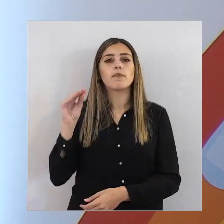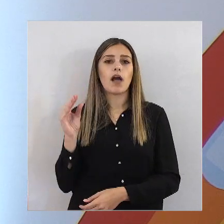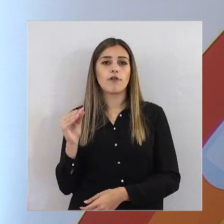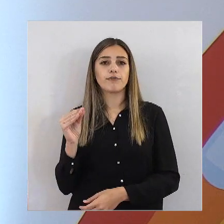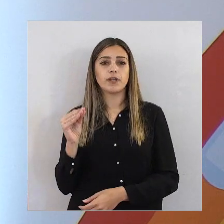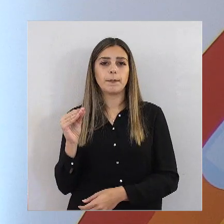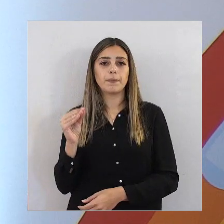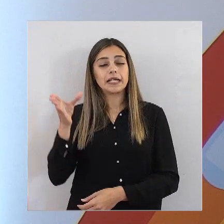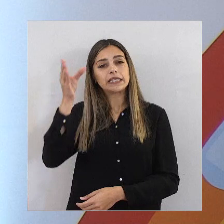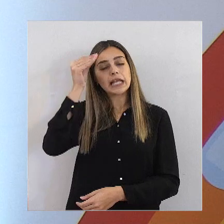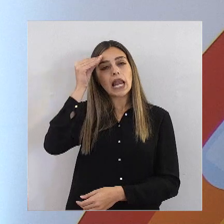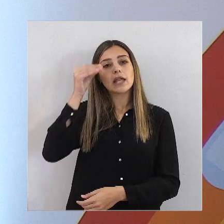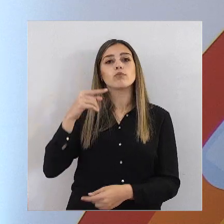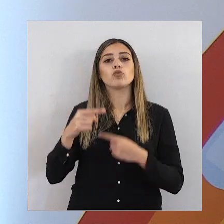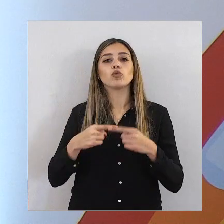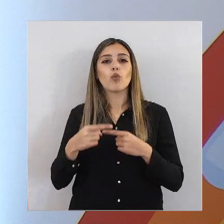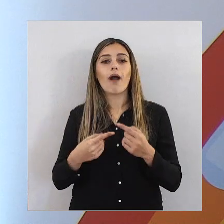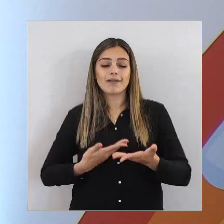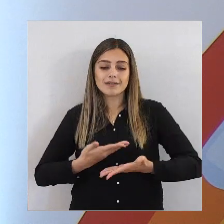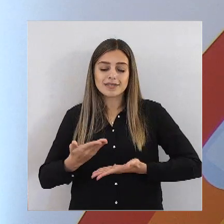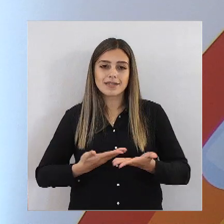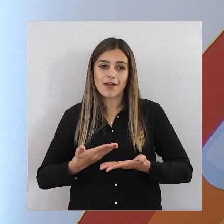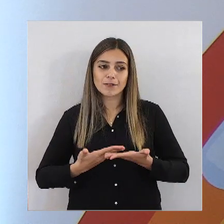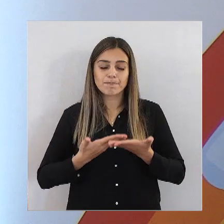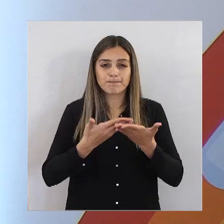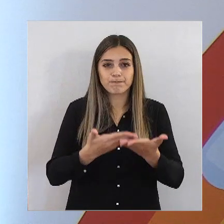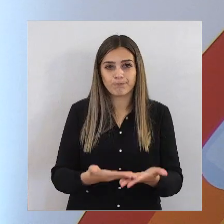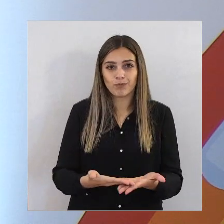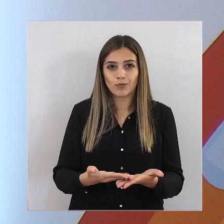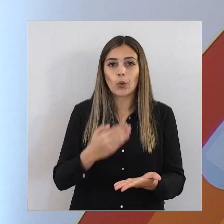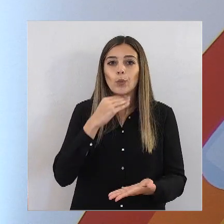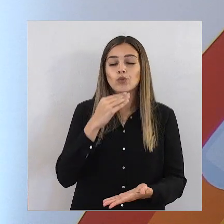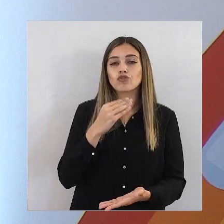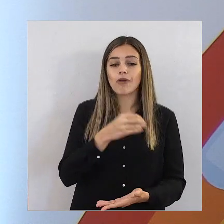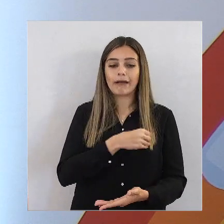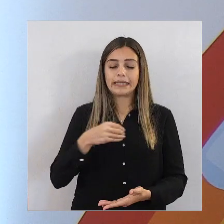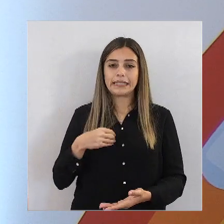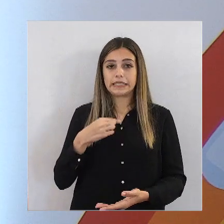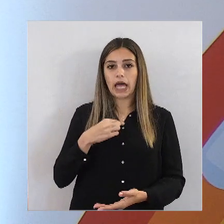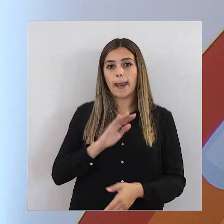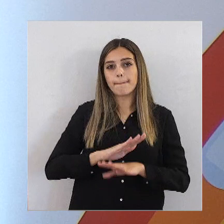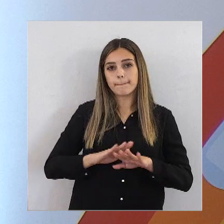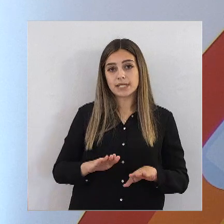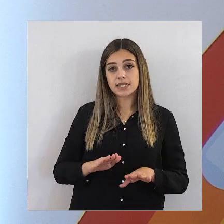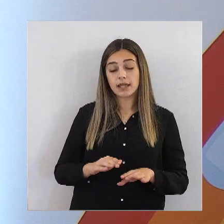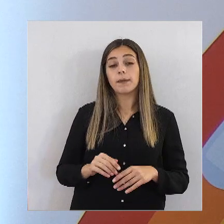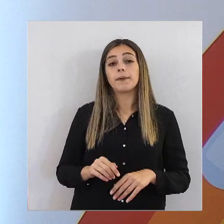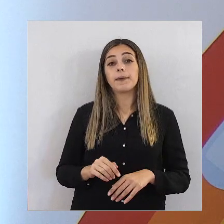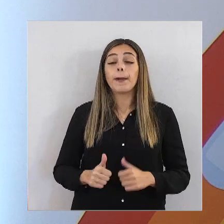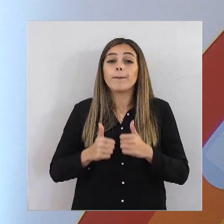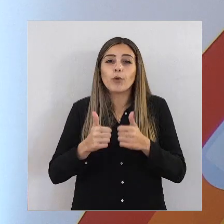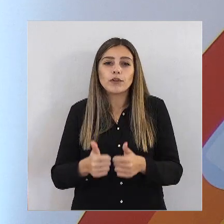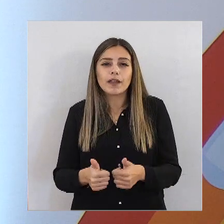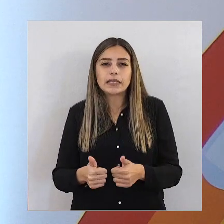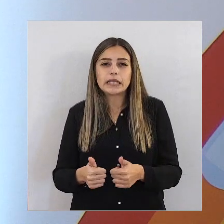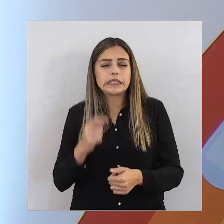our own service provision within and beyond our clinic, to question what we do and to find ways on